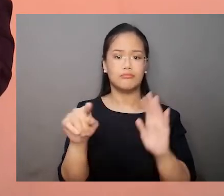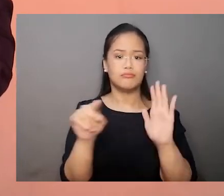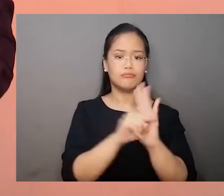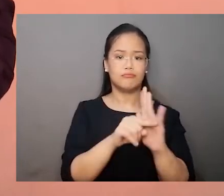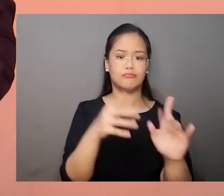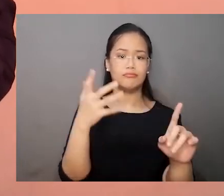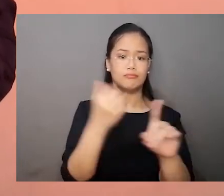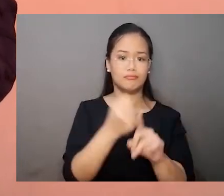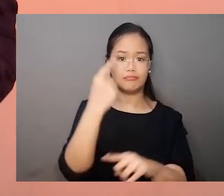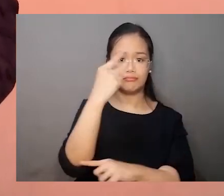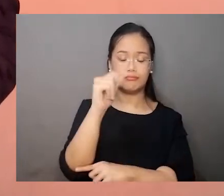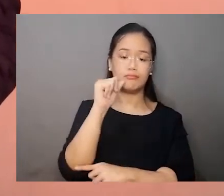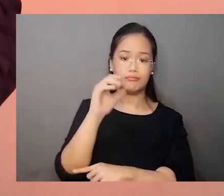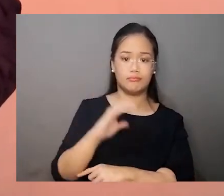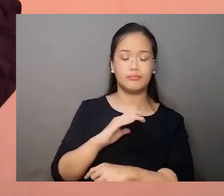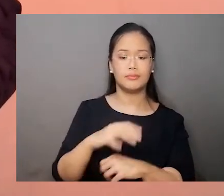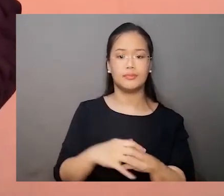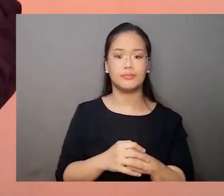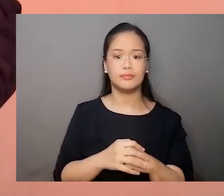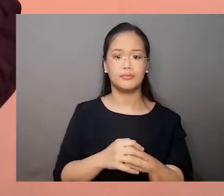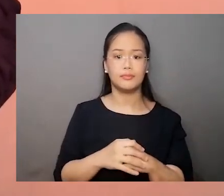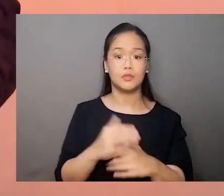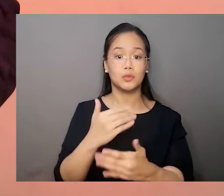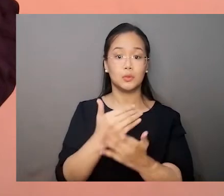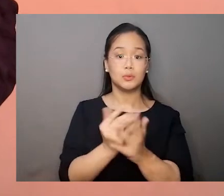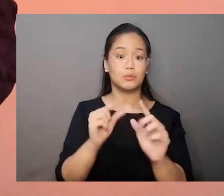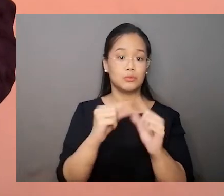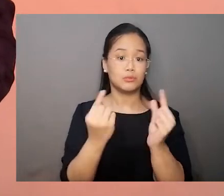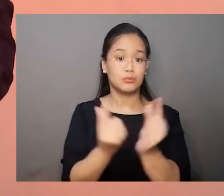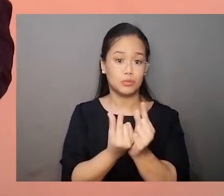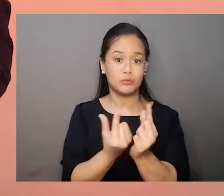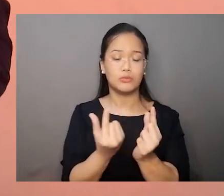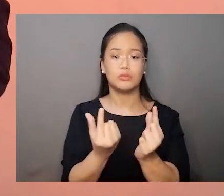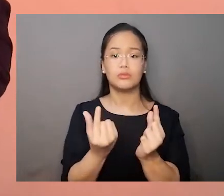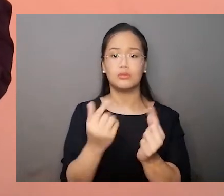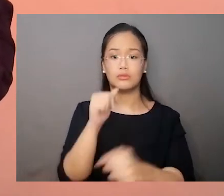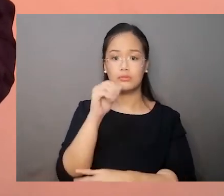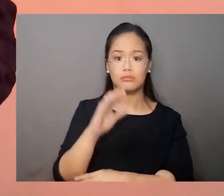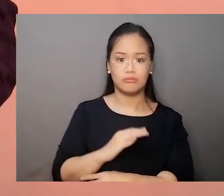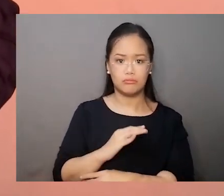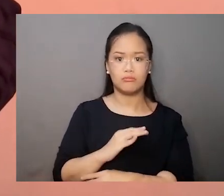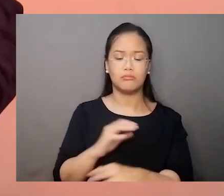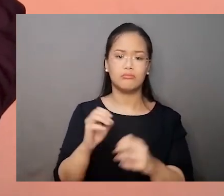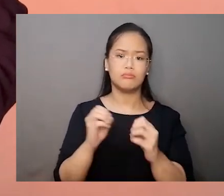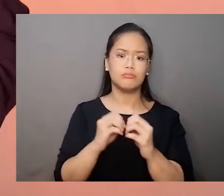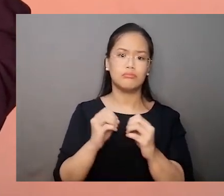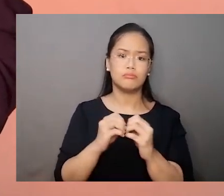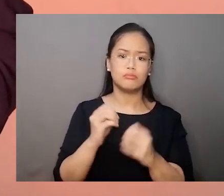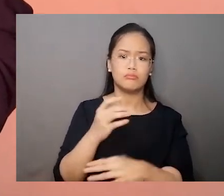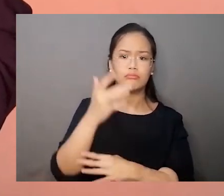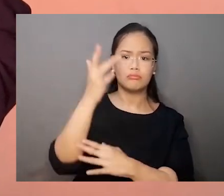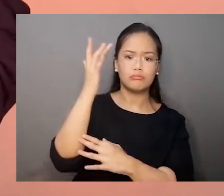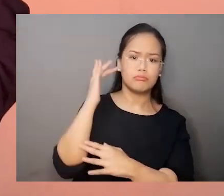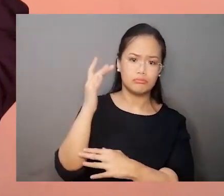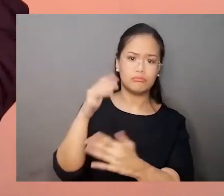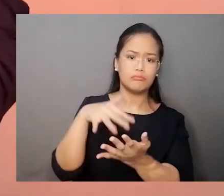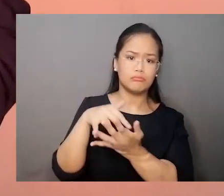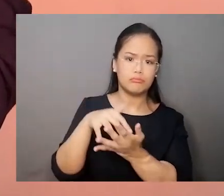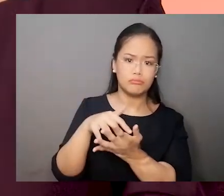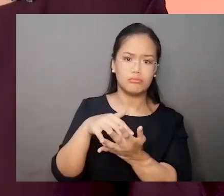on women. Certain groups of women are susceptible to and experience particular forms of